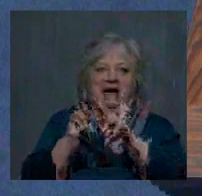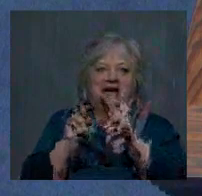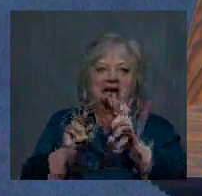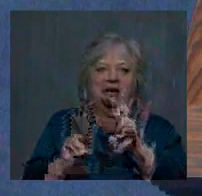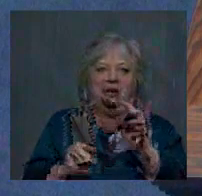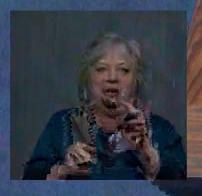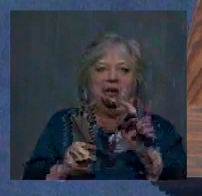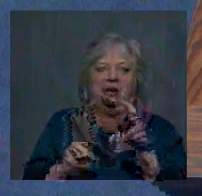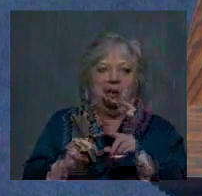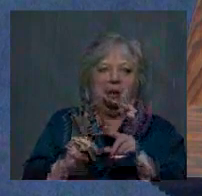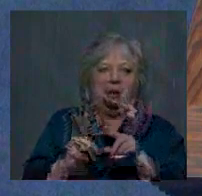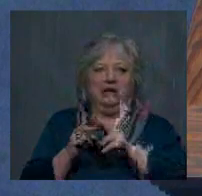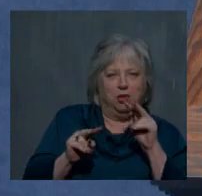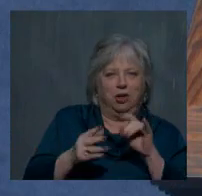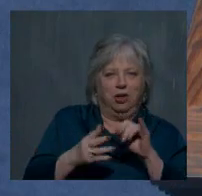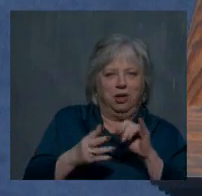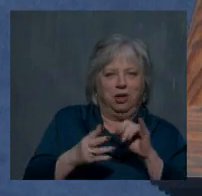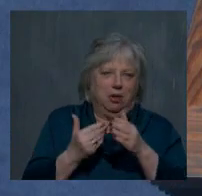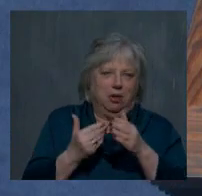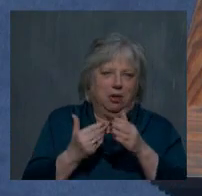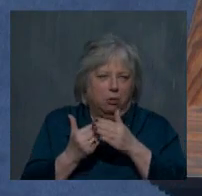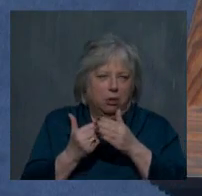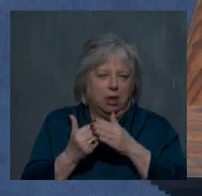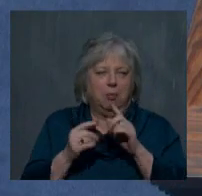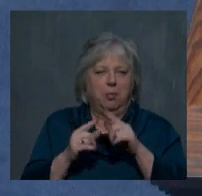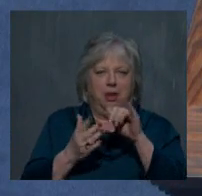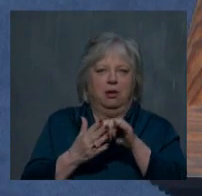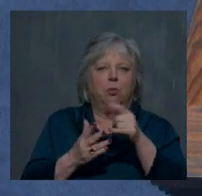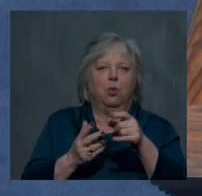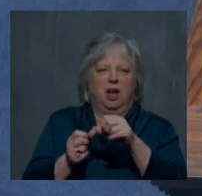close areas that.